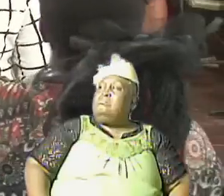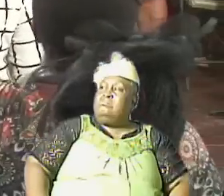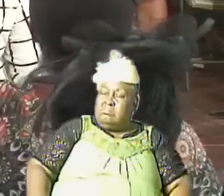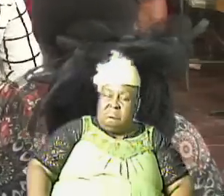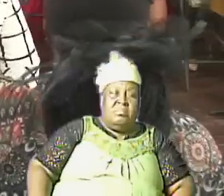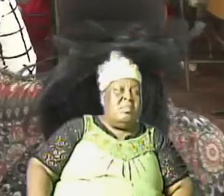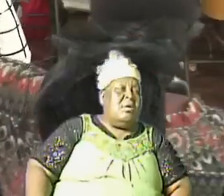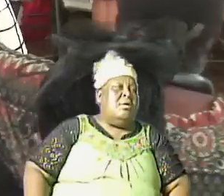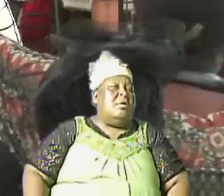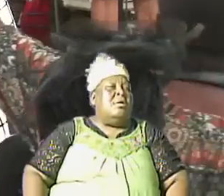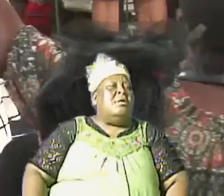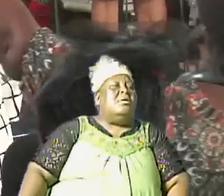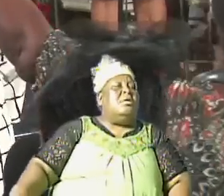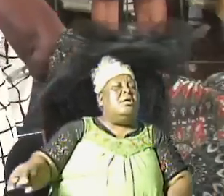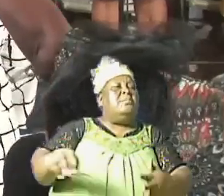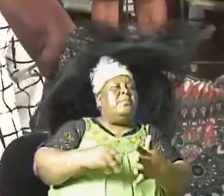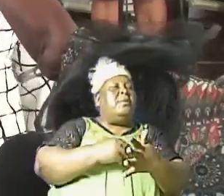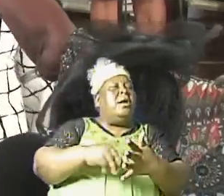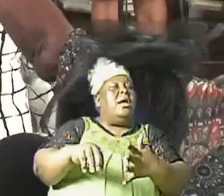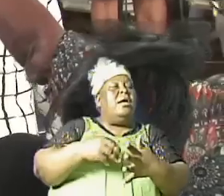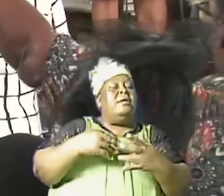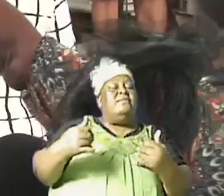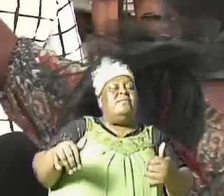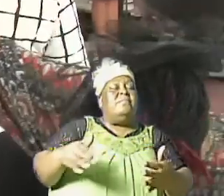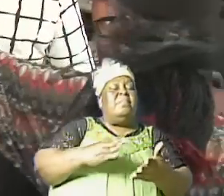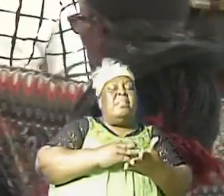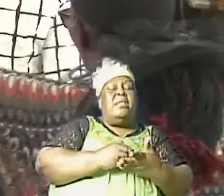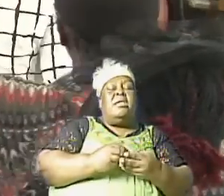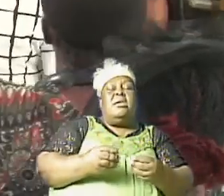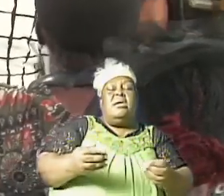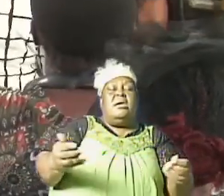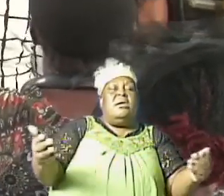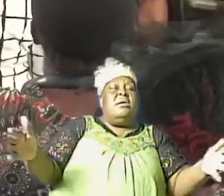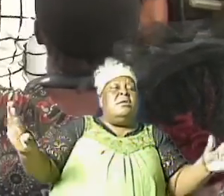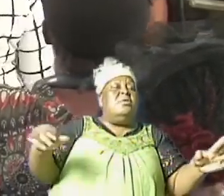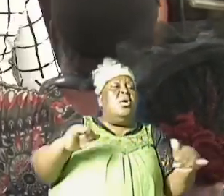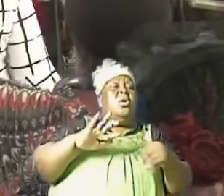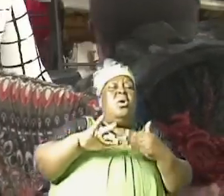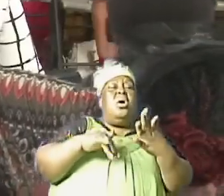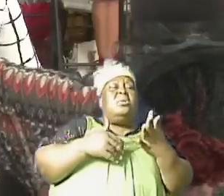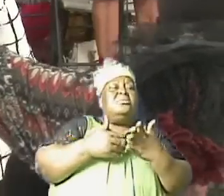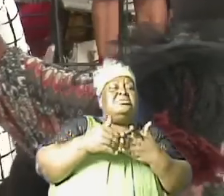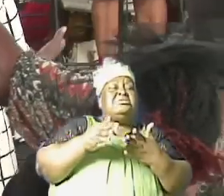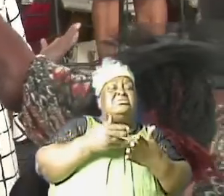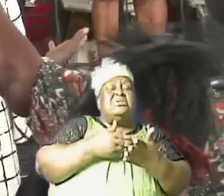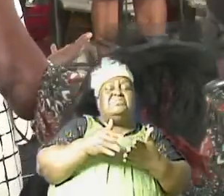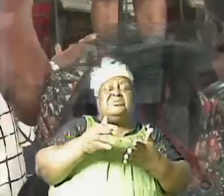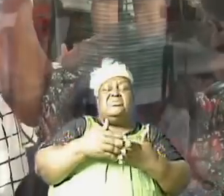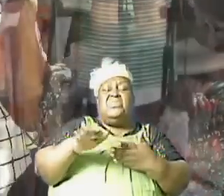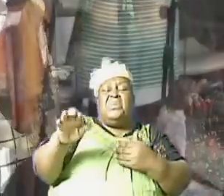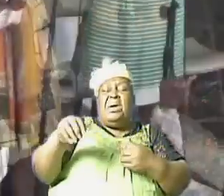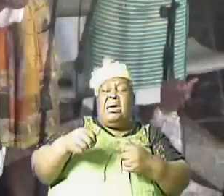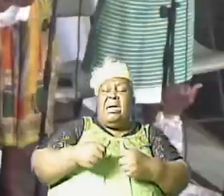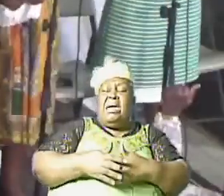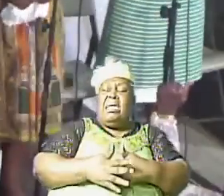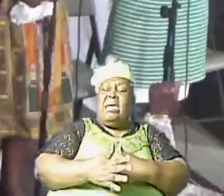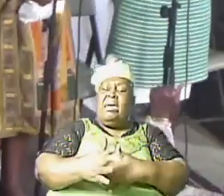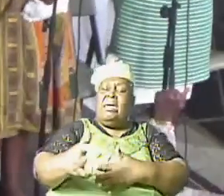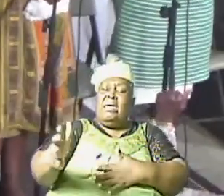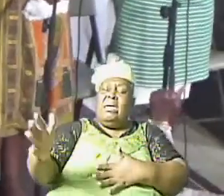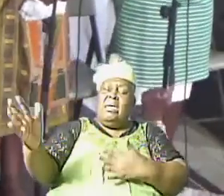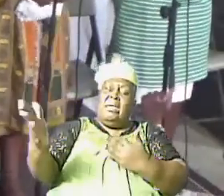Hallelujah. Let the music fade. Yes, yes, yes. And all is stripped